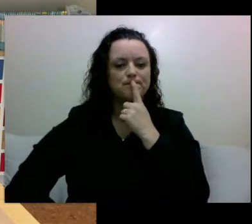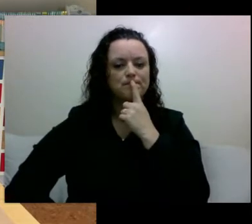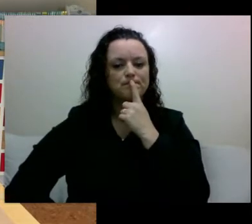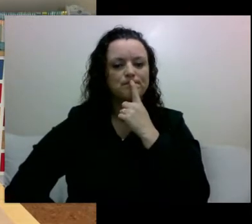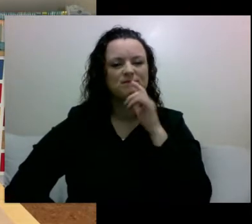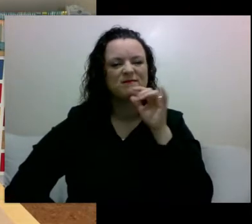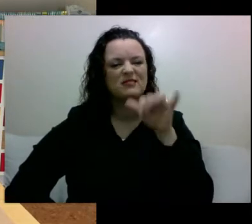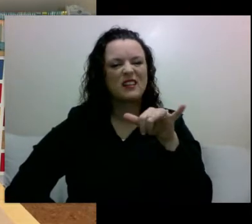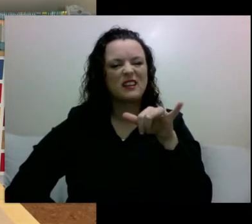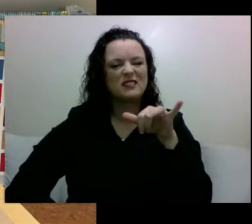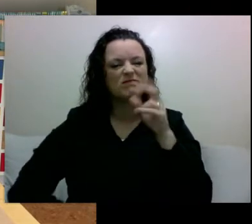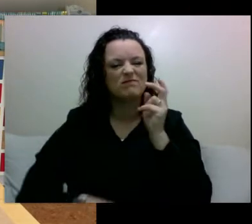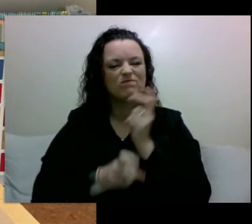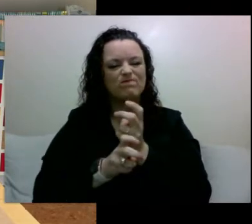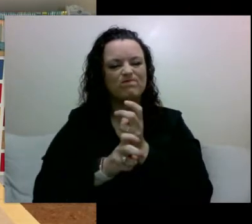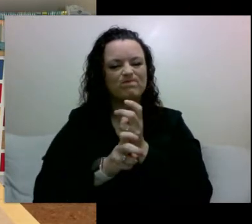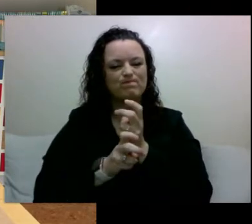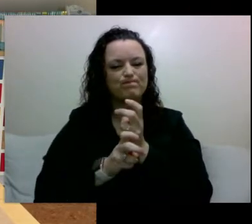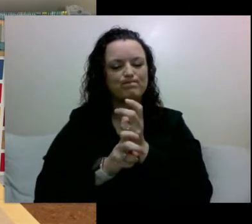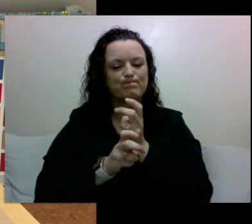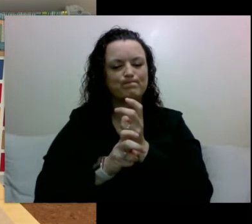That is a tricky one.